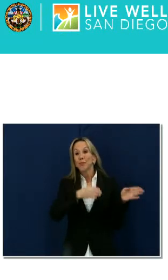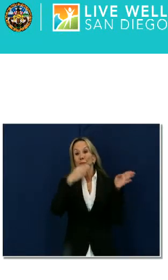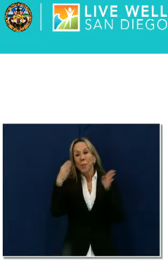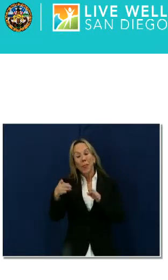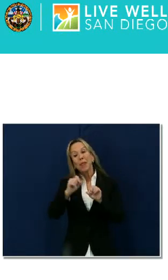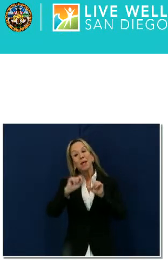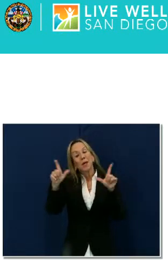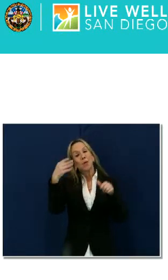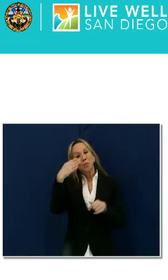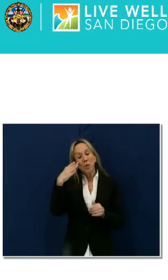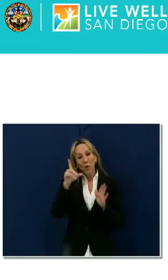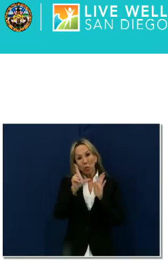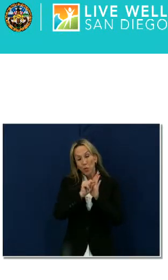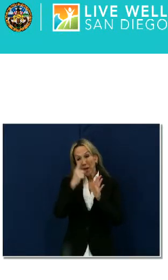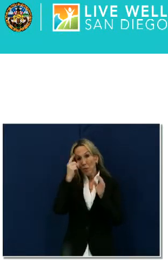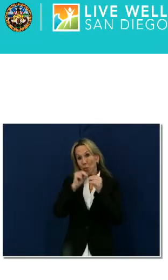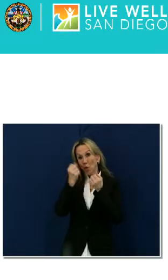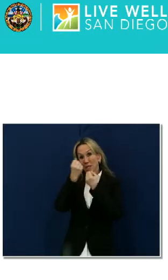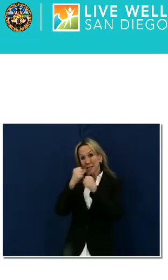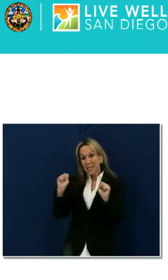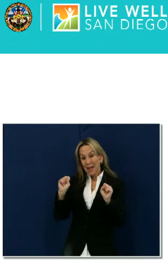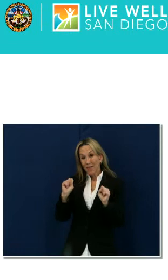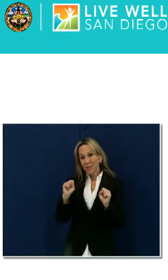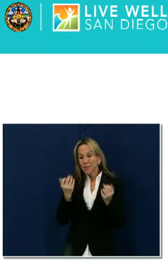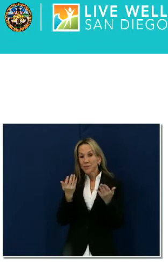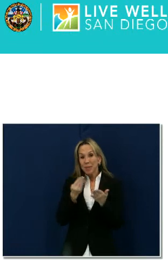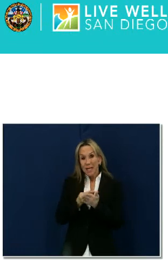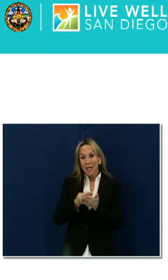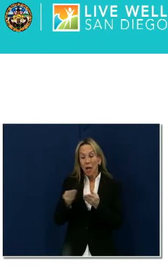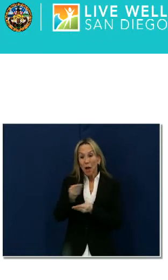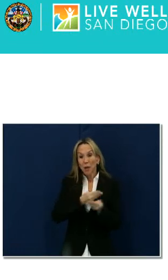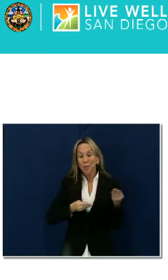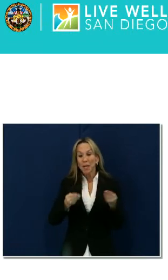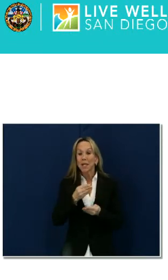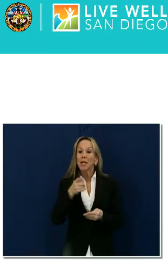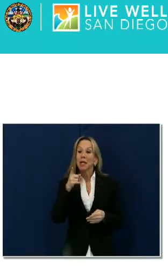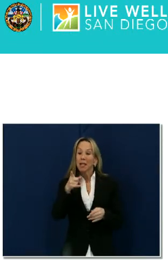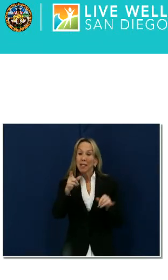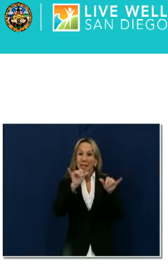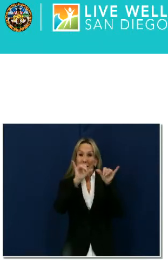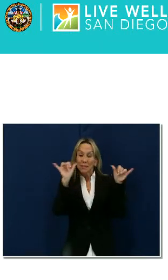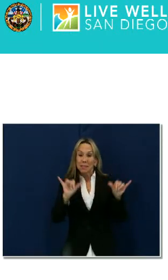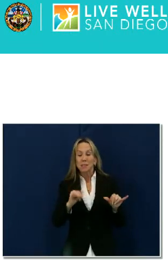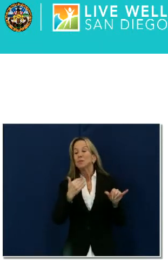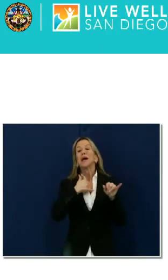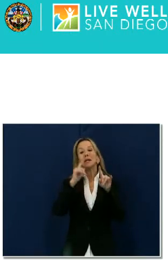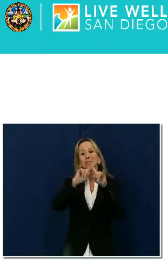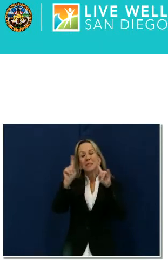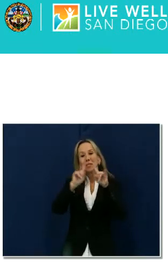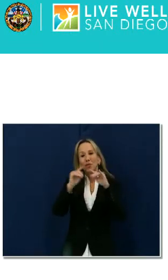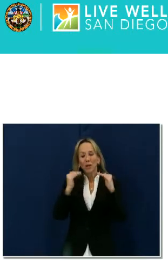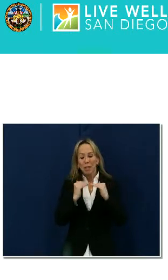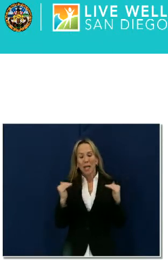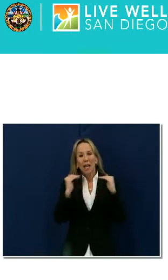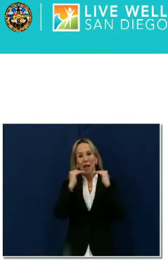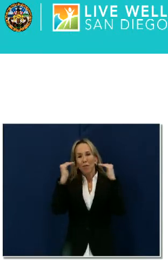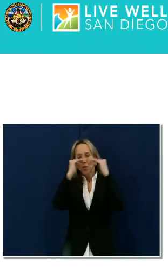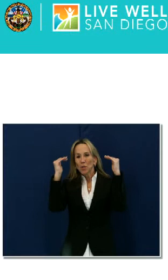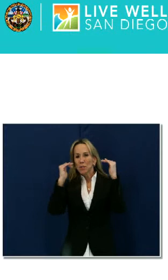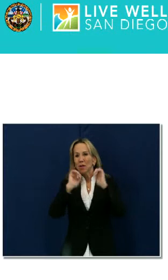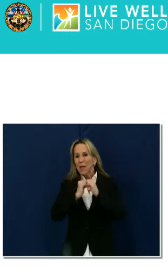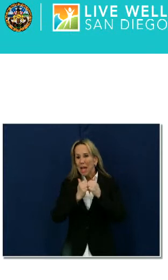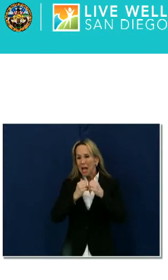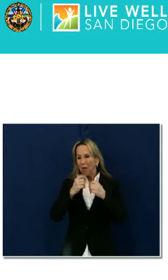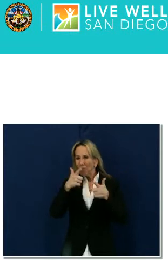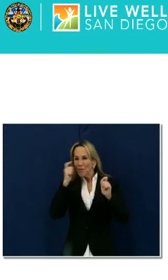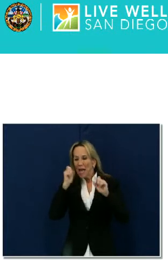Safer Economy, which is the tier framework. The system is based on levels of disease transmission by